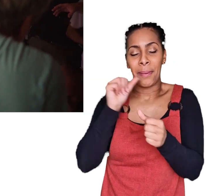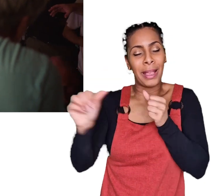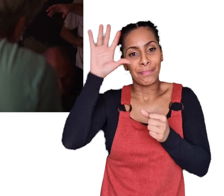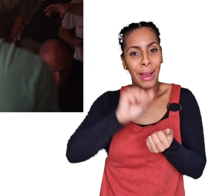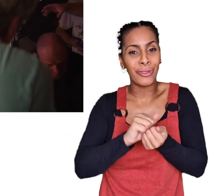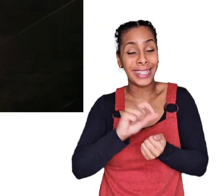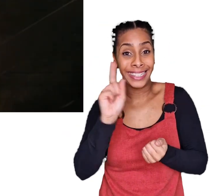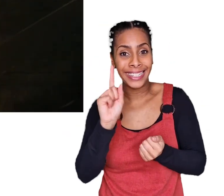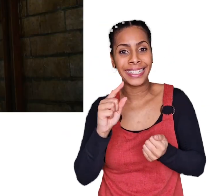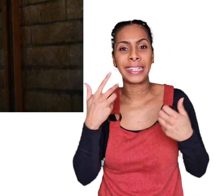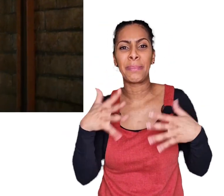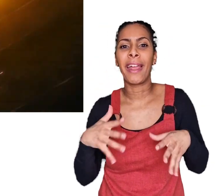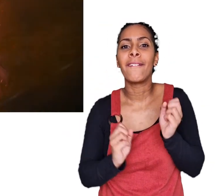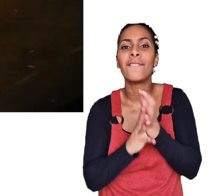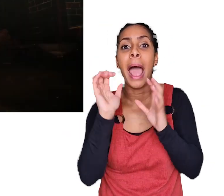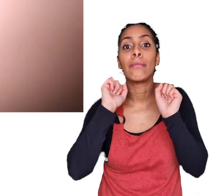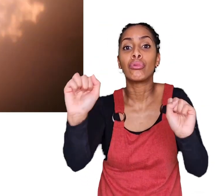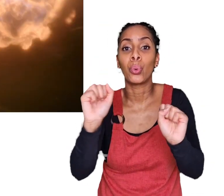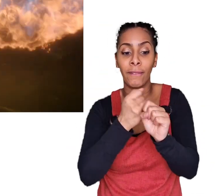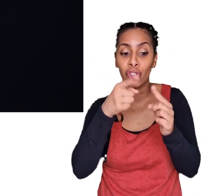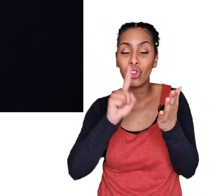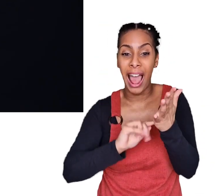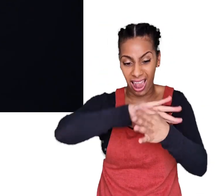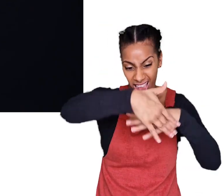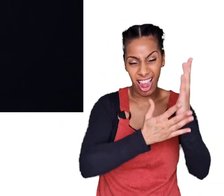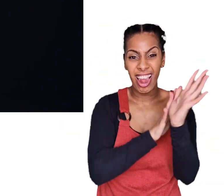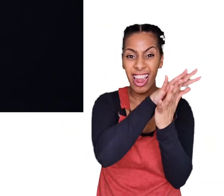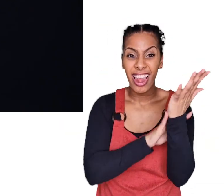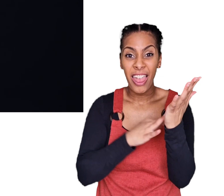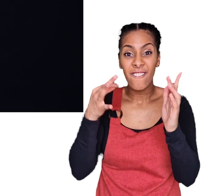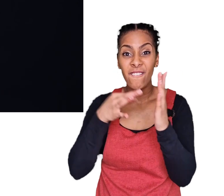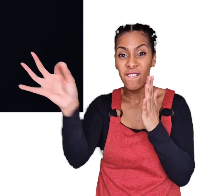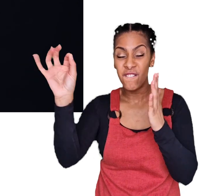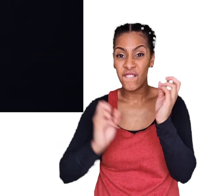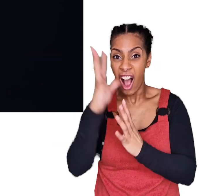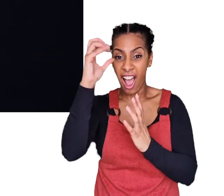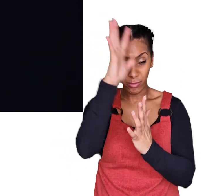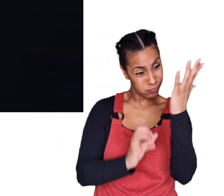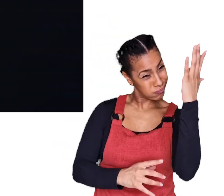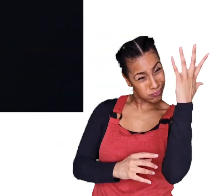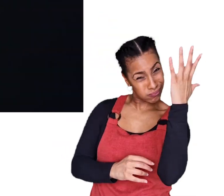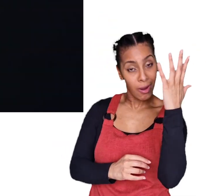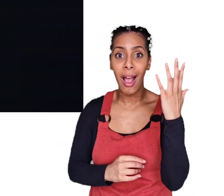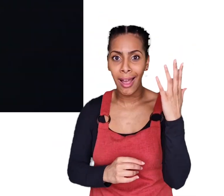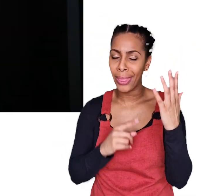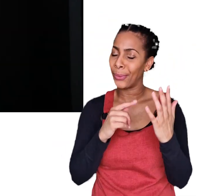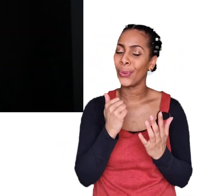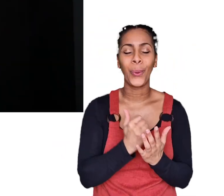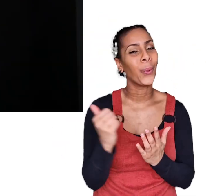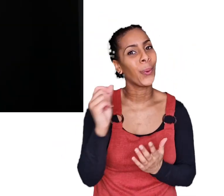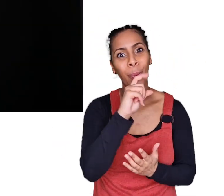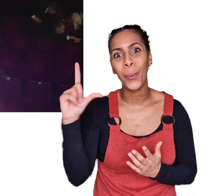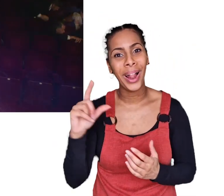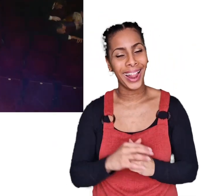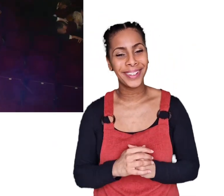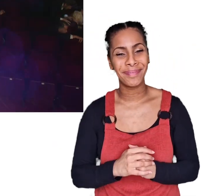dip my hand into this fireproof gel and got to be the hand that was on fire. Doesn't get any more fun than that. Best